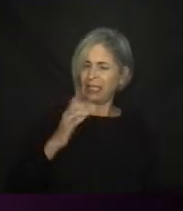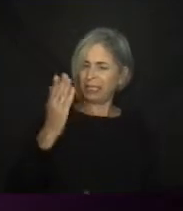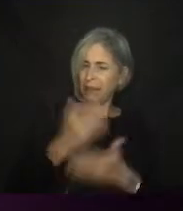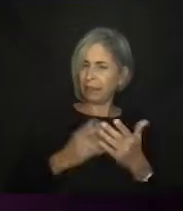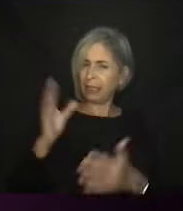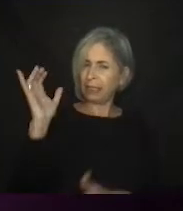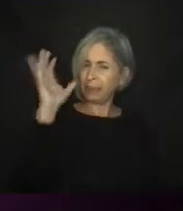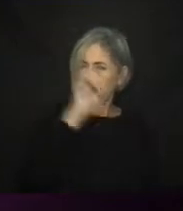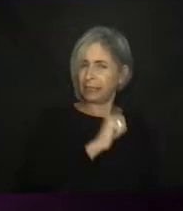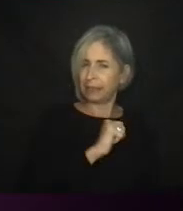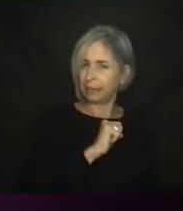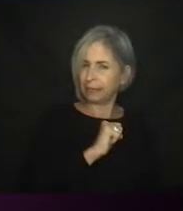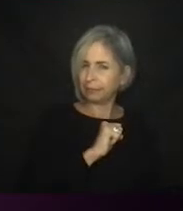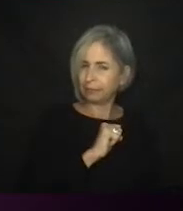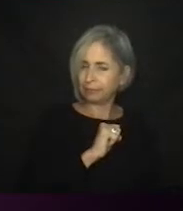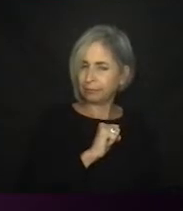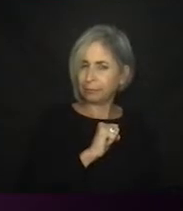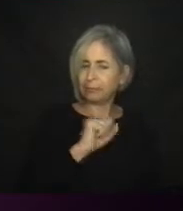is missing.